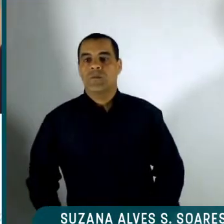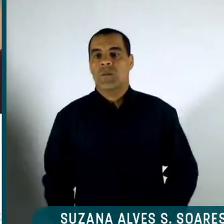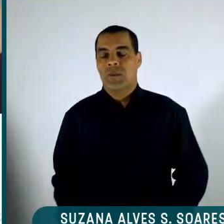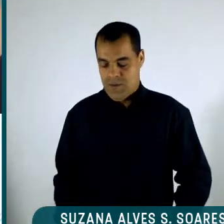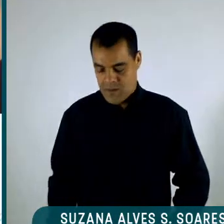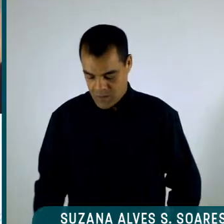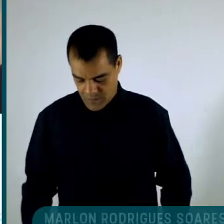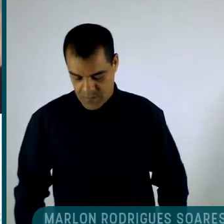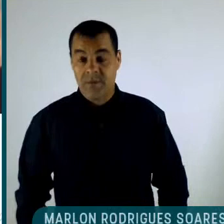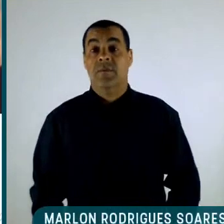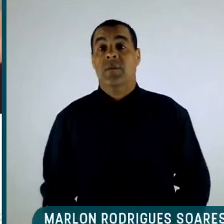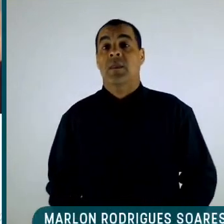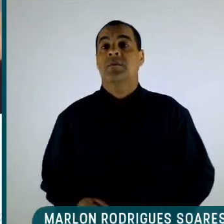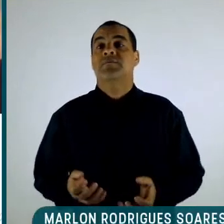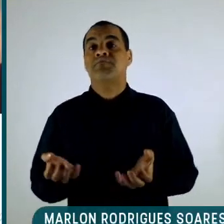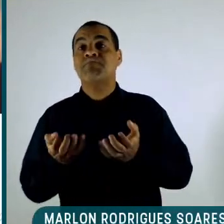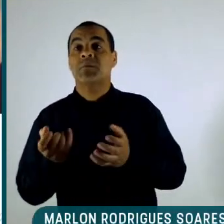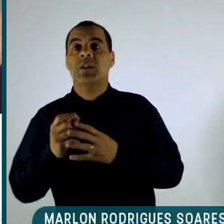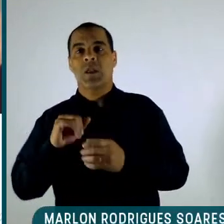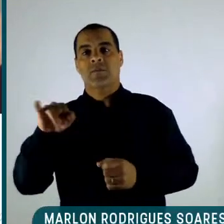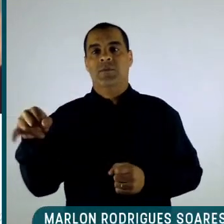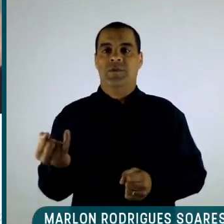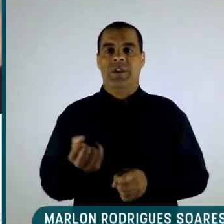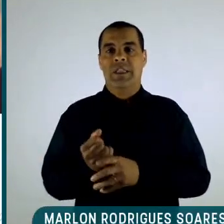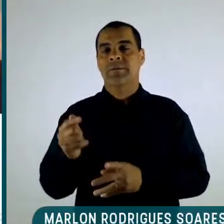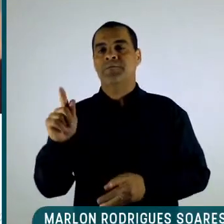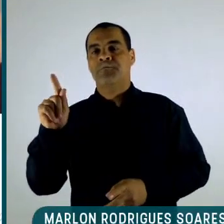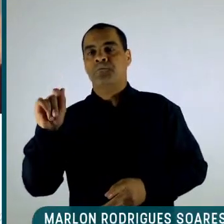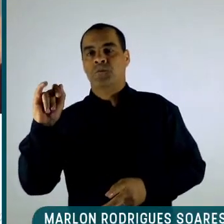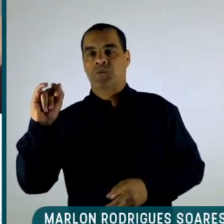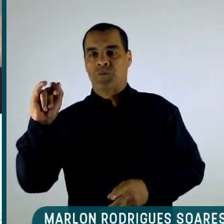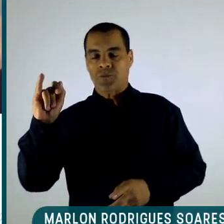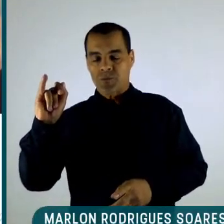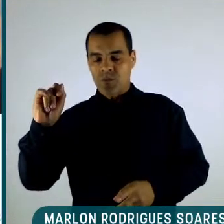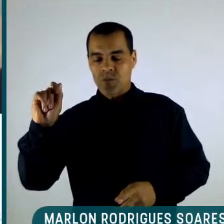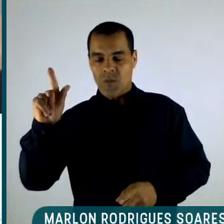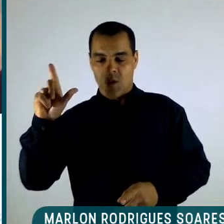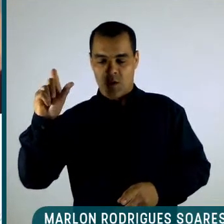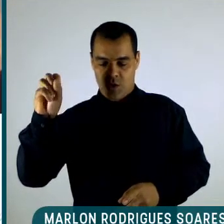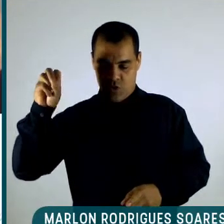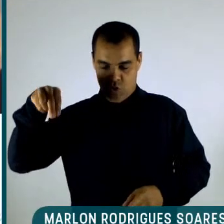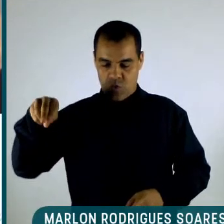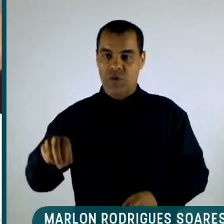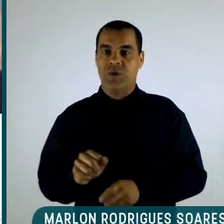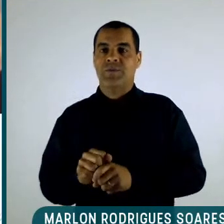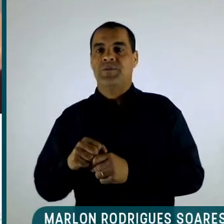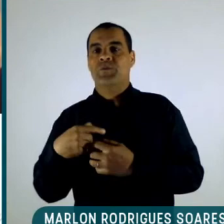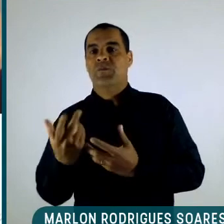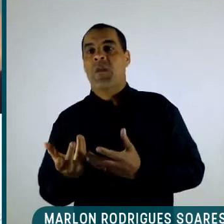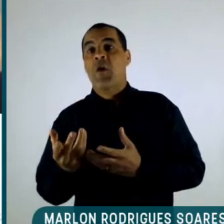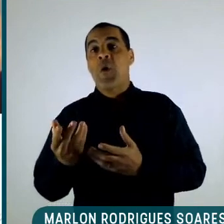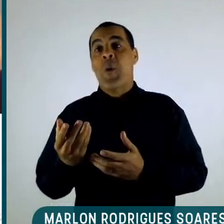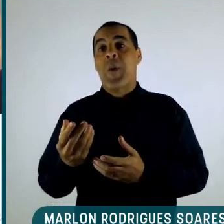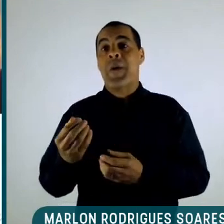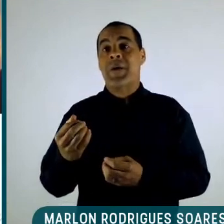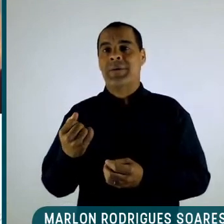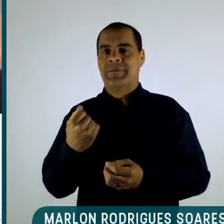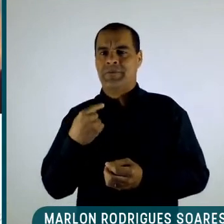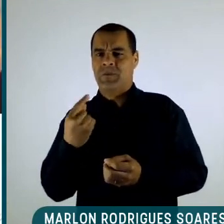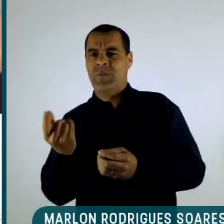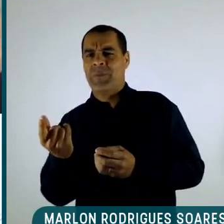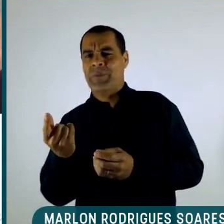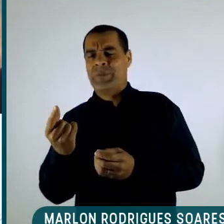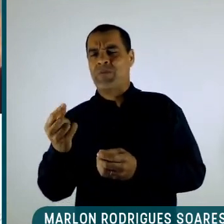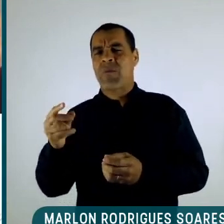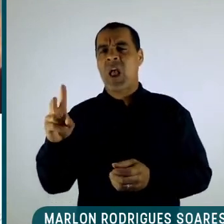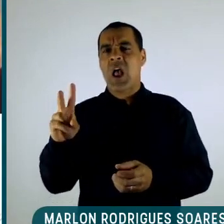more deaths. I'd like to seize this opportunity, Gilson, what you just said. And thank you also that Dráuzio is here with